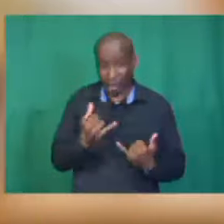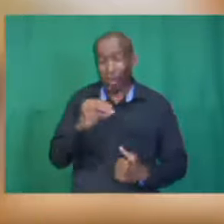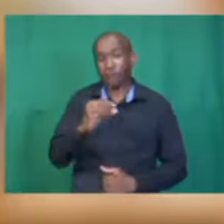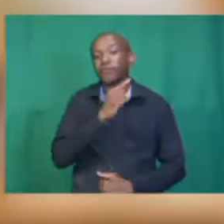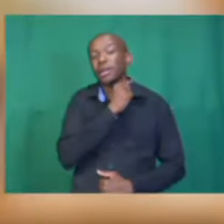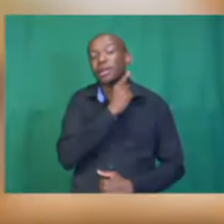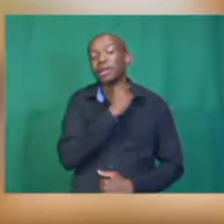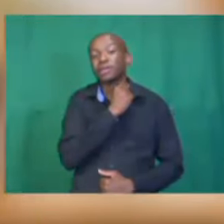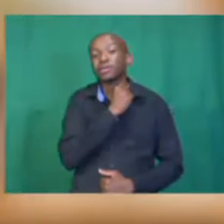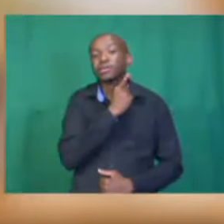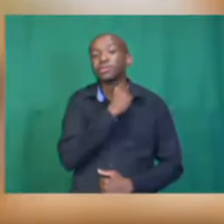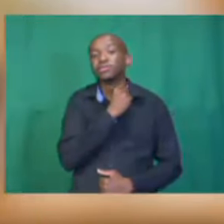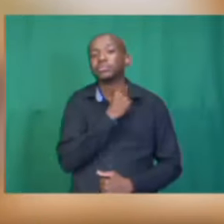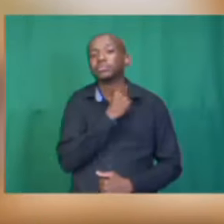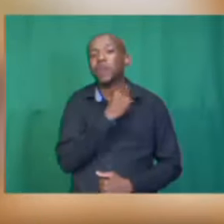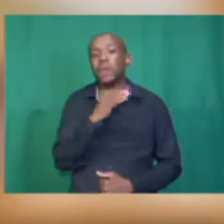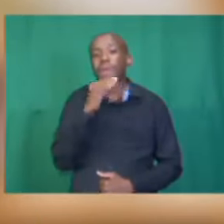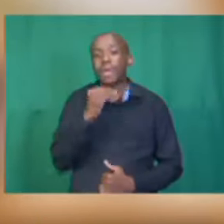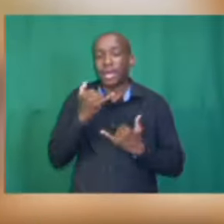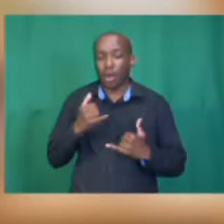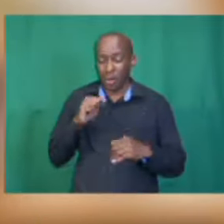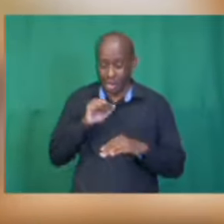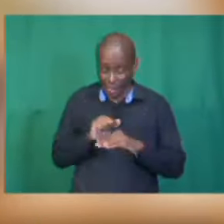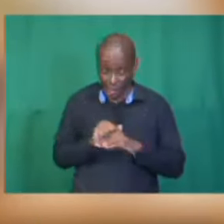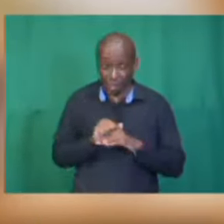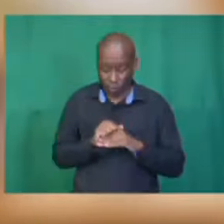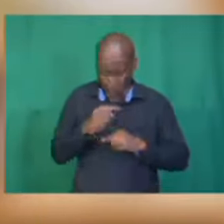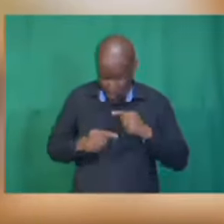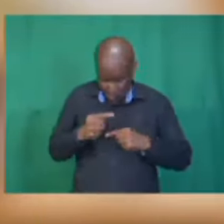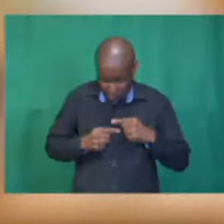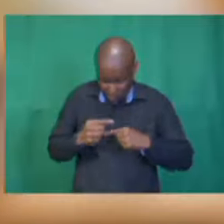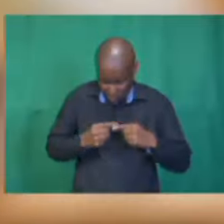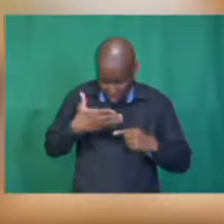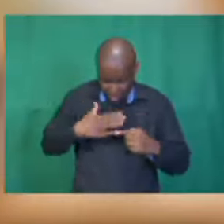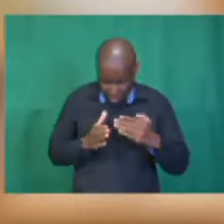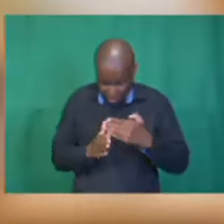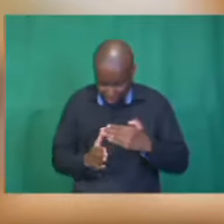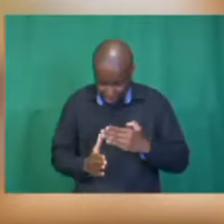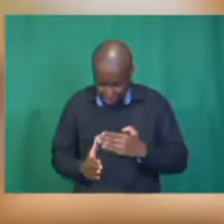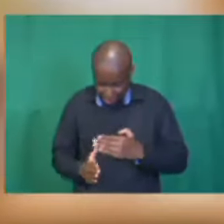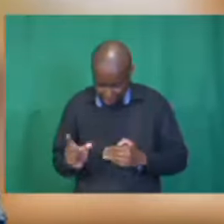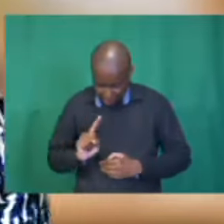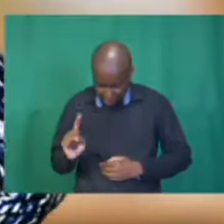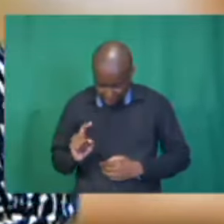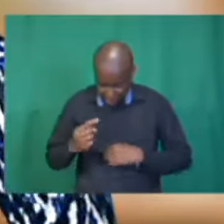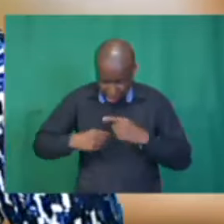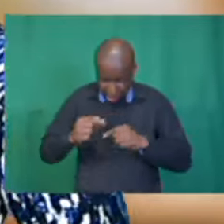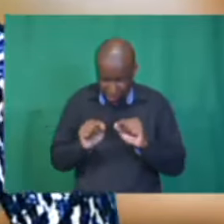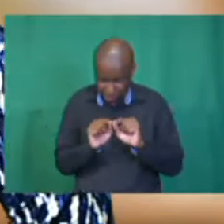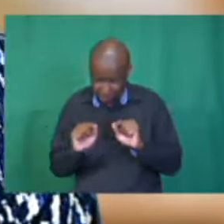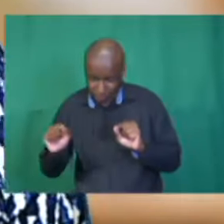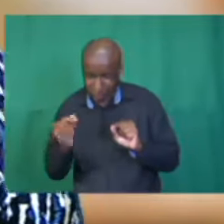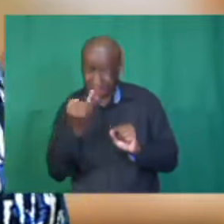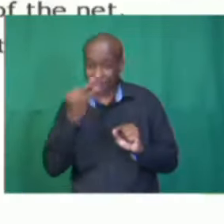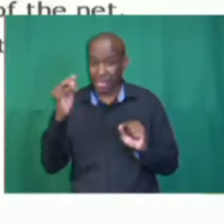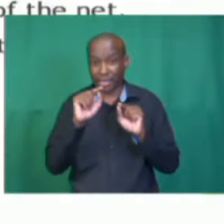is motivation enough for me to go and find the response in the next sentence. So now let us quickly look at the